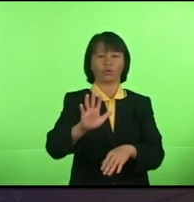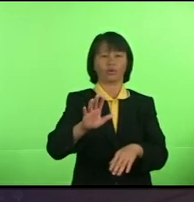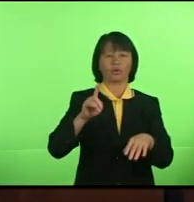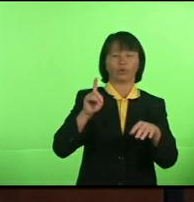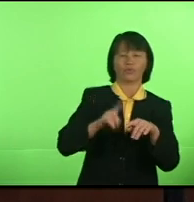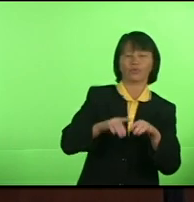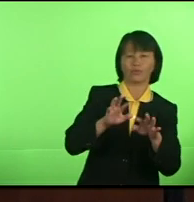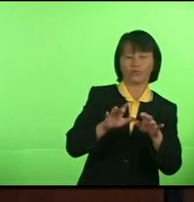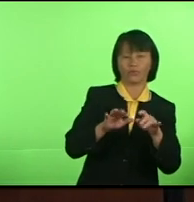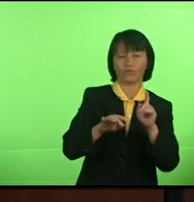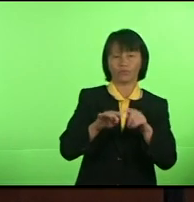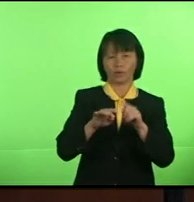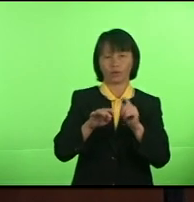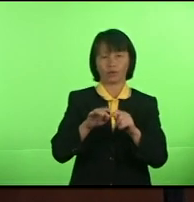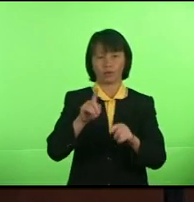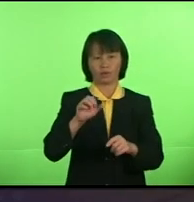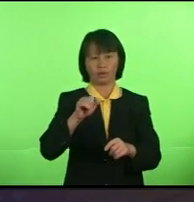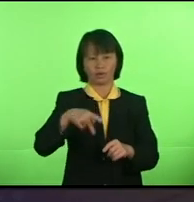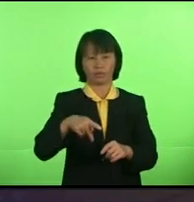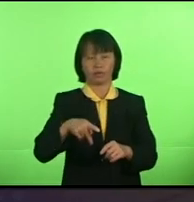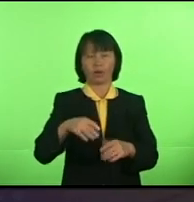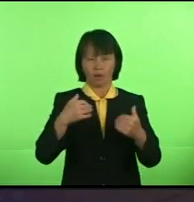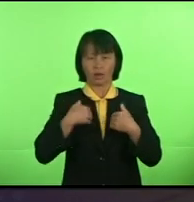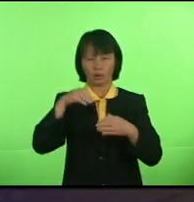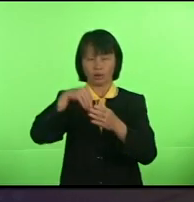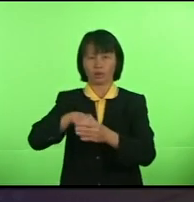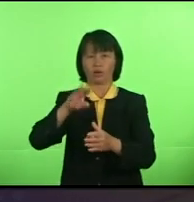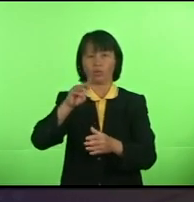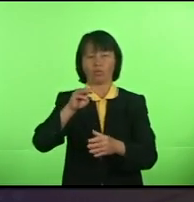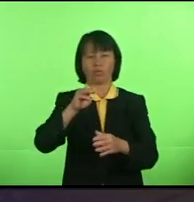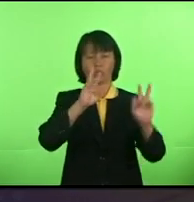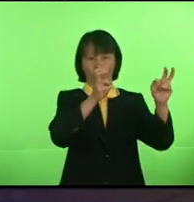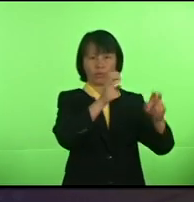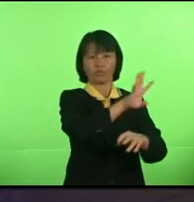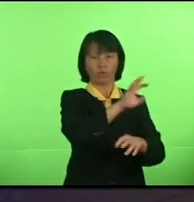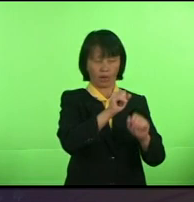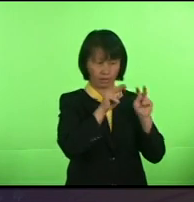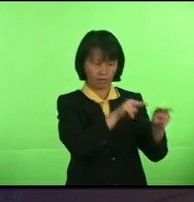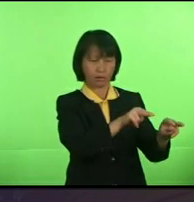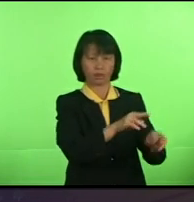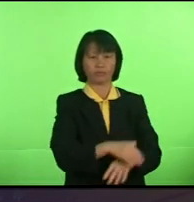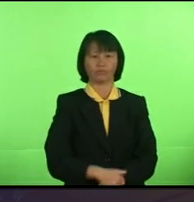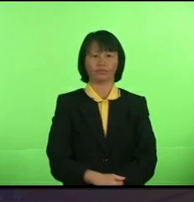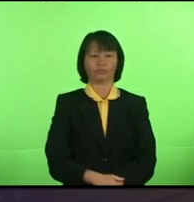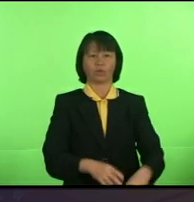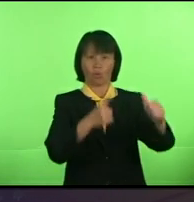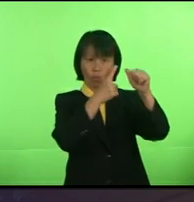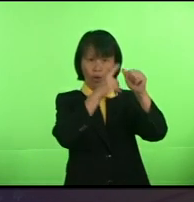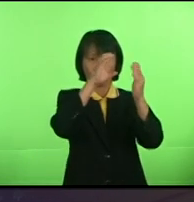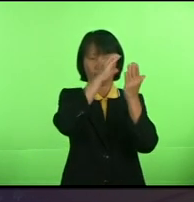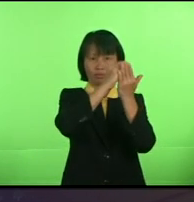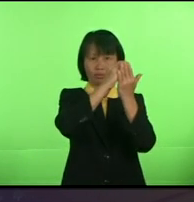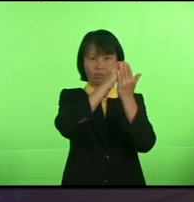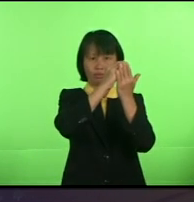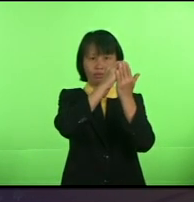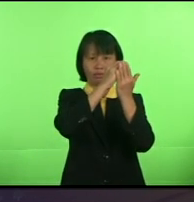your fingertips. So, 1, this is the introduction. Okay, 1 paragraph. And